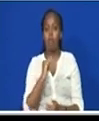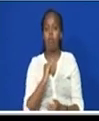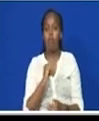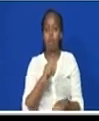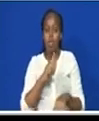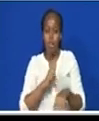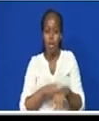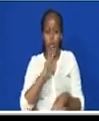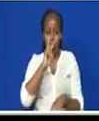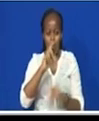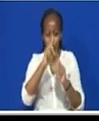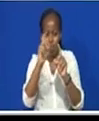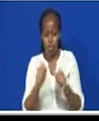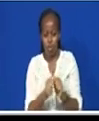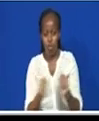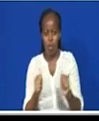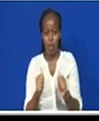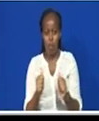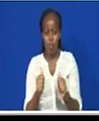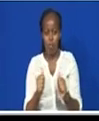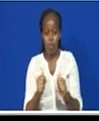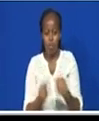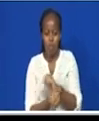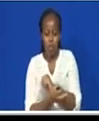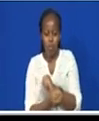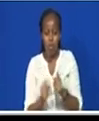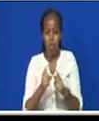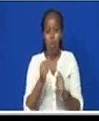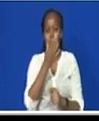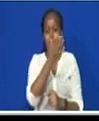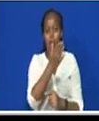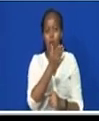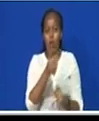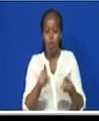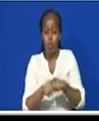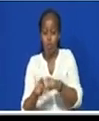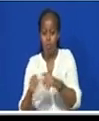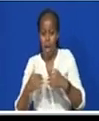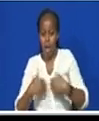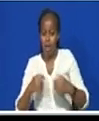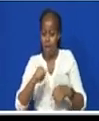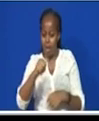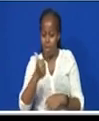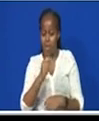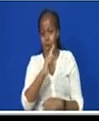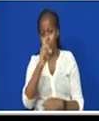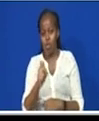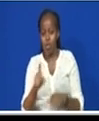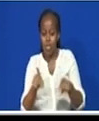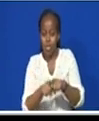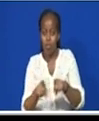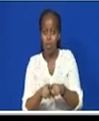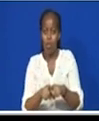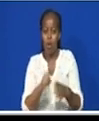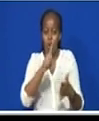look at this question, define agroforestry, there's also another question that is similar to this, and that is, what